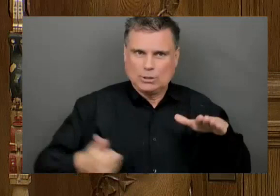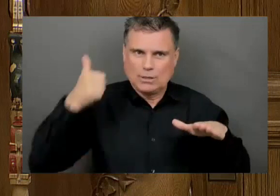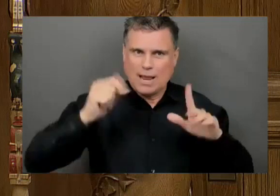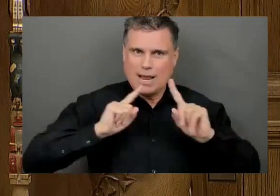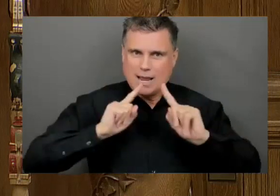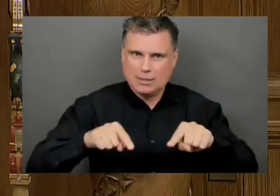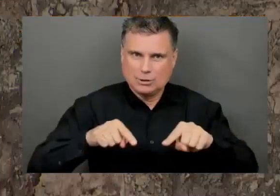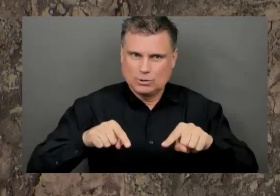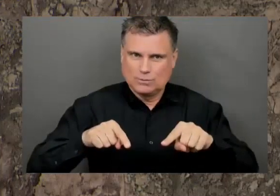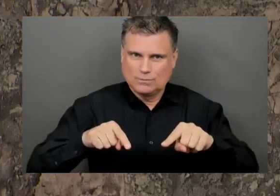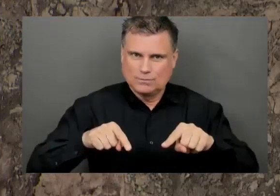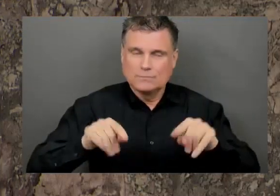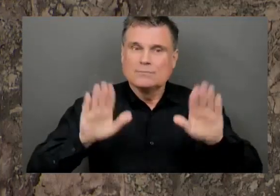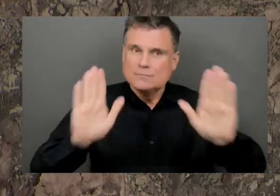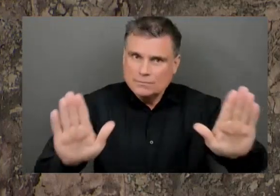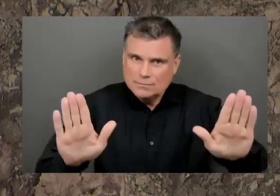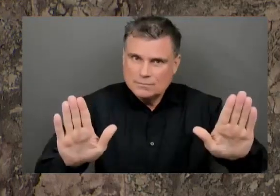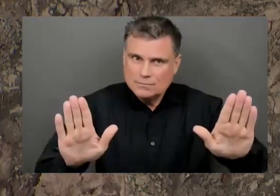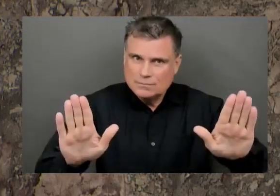Minister.